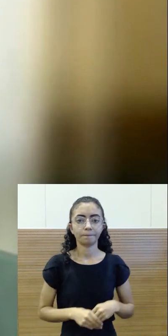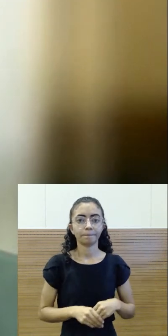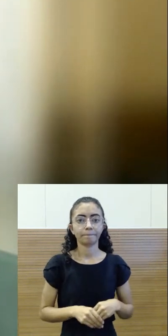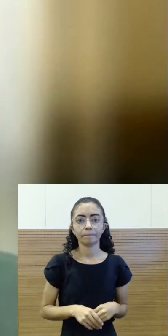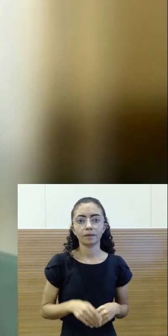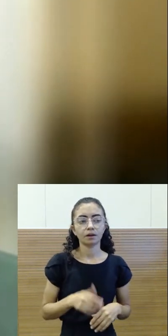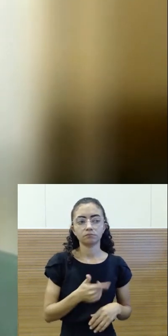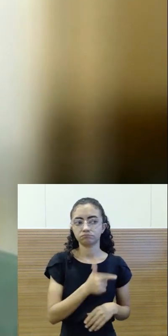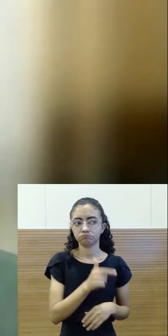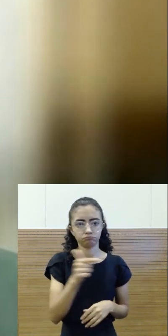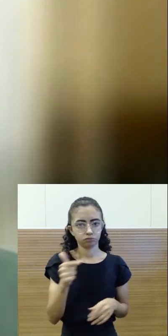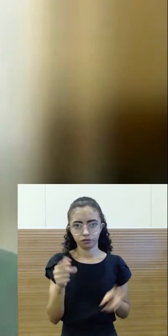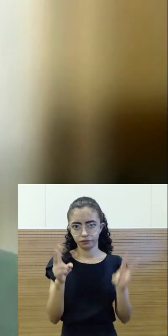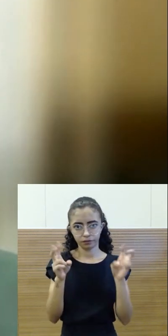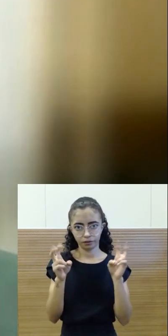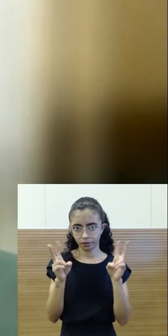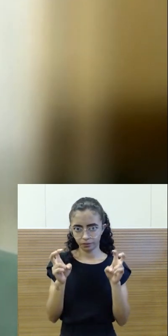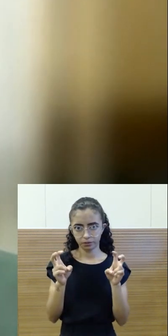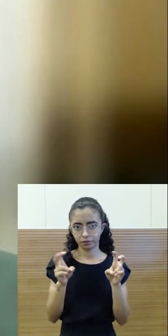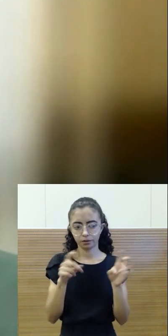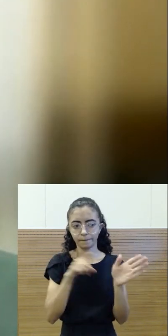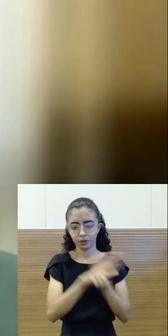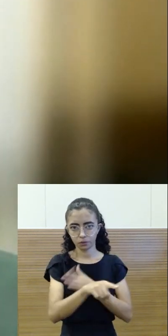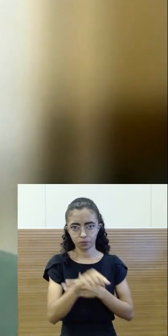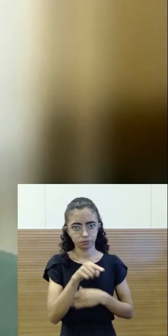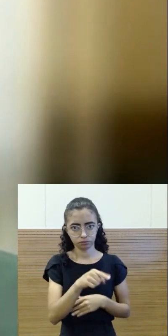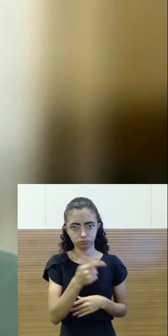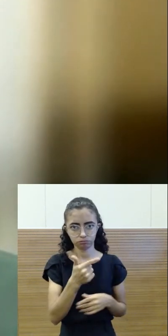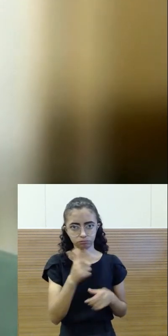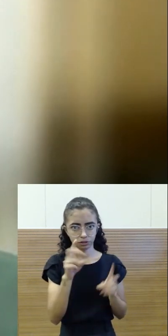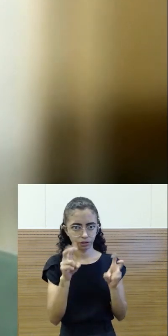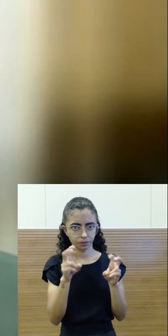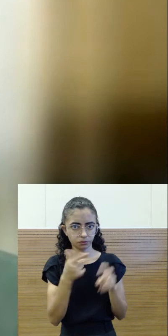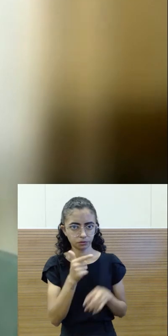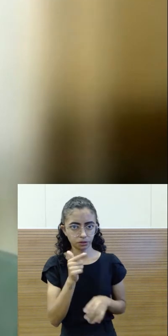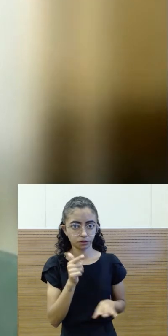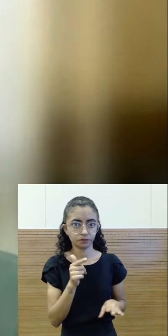was not approached by the panelists, but